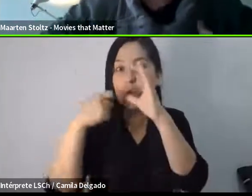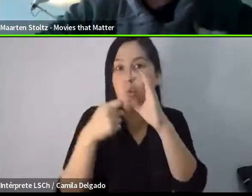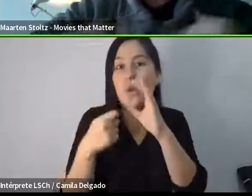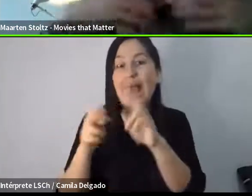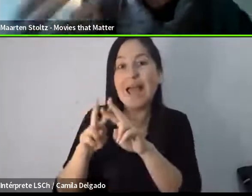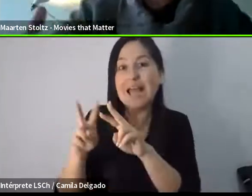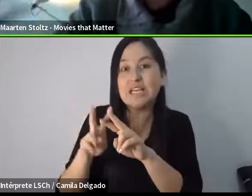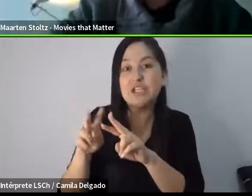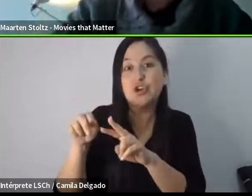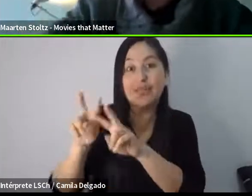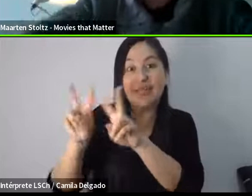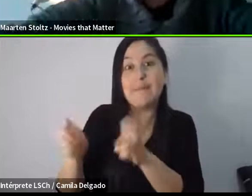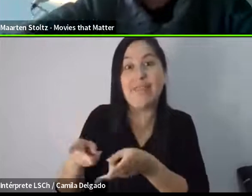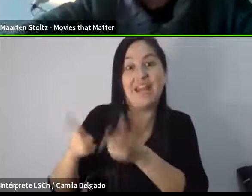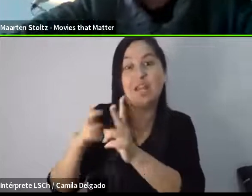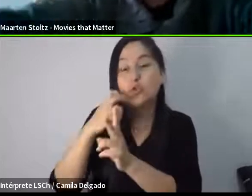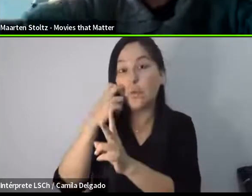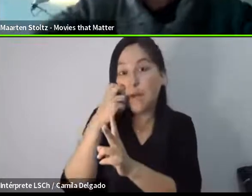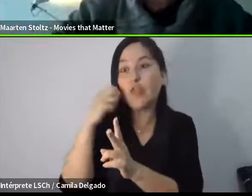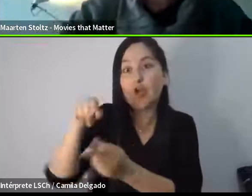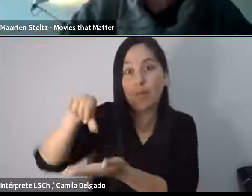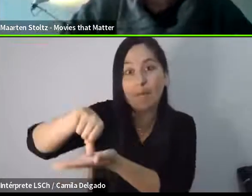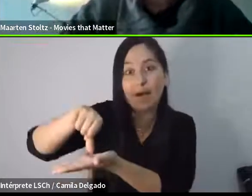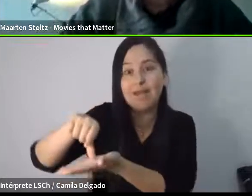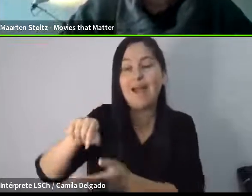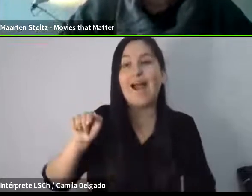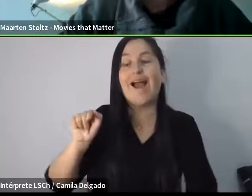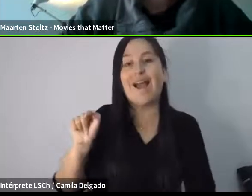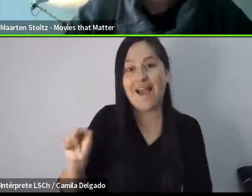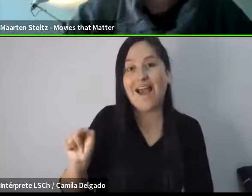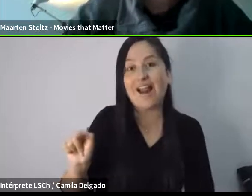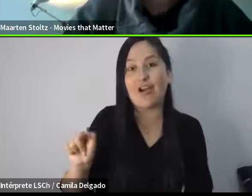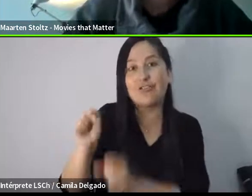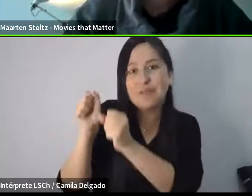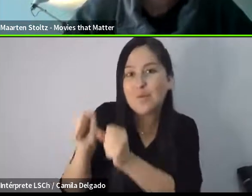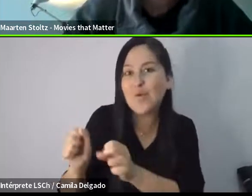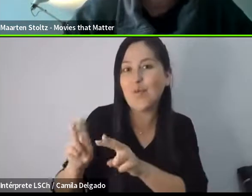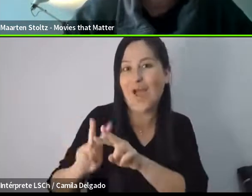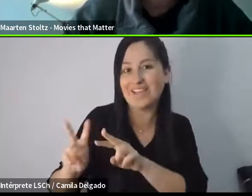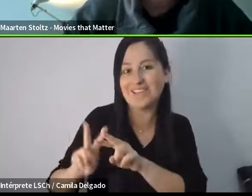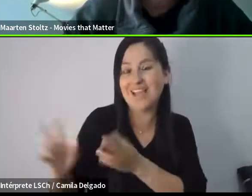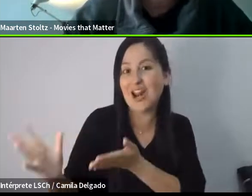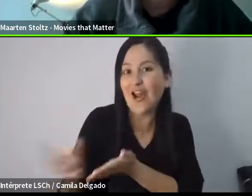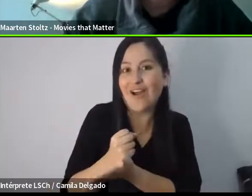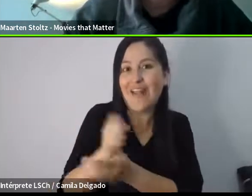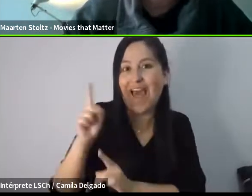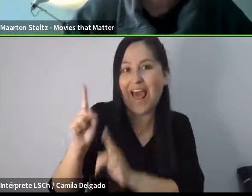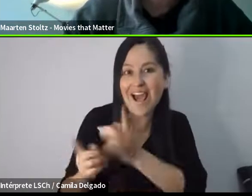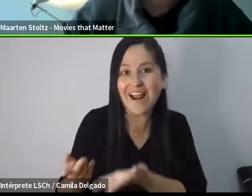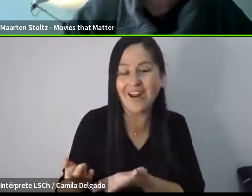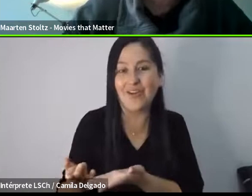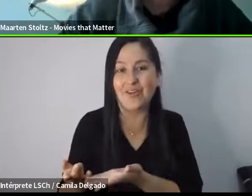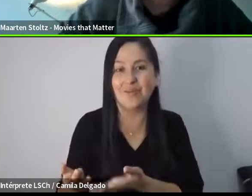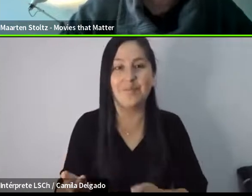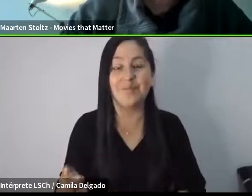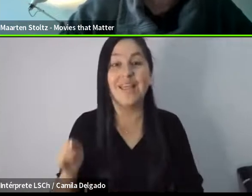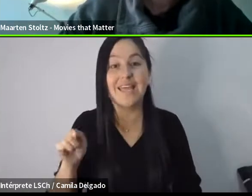change something, but at least they were able to make the film and get it out there. That's always something I keep close to myself.